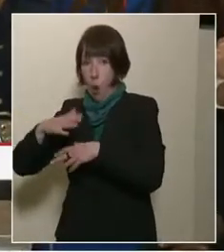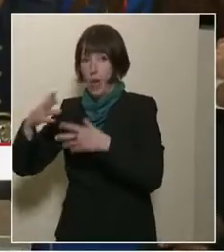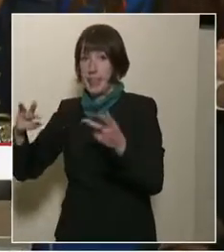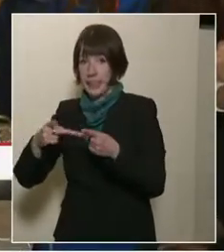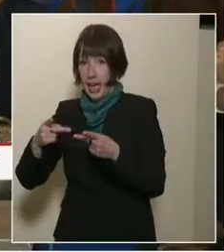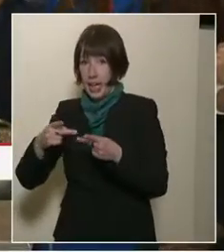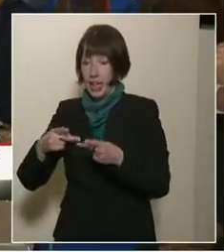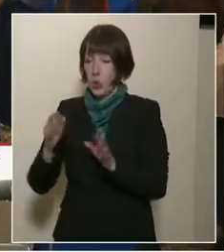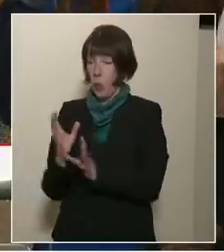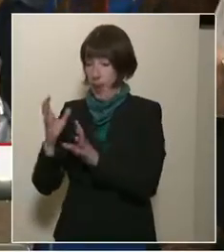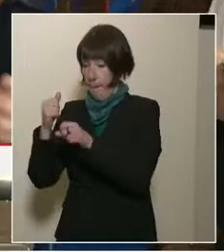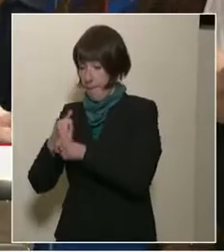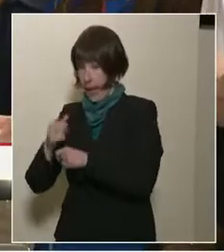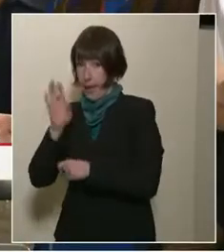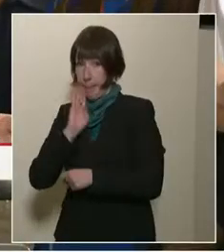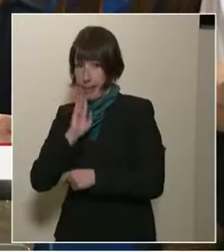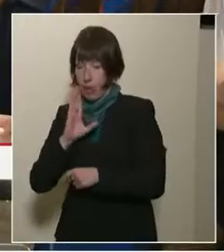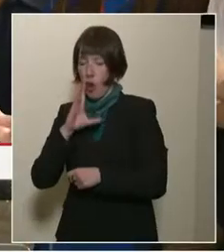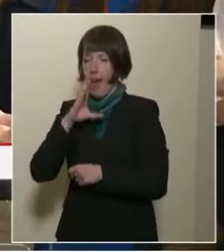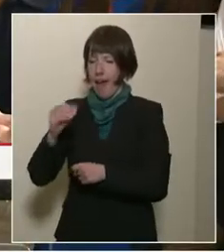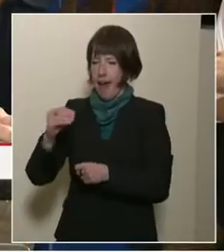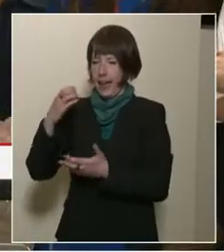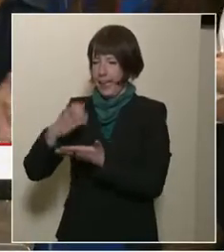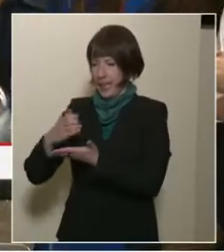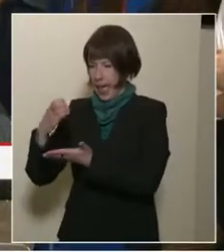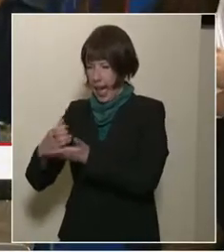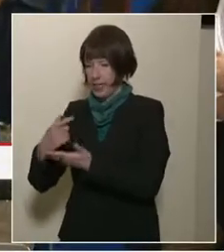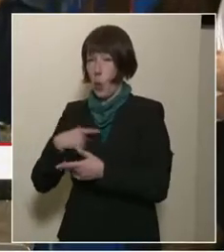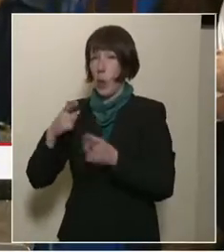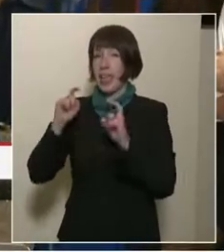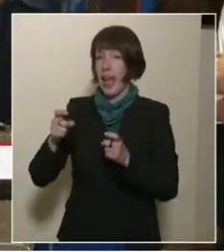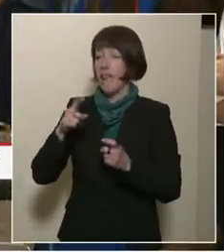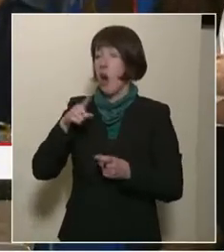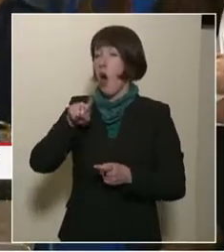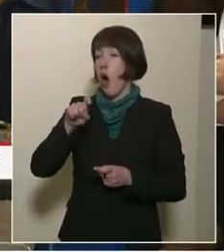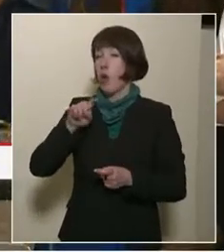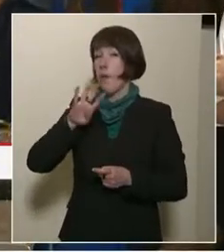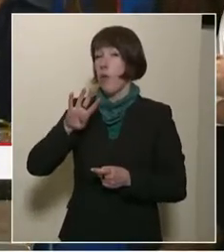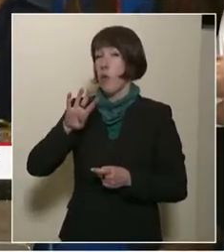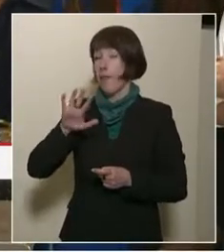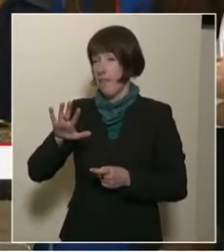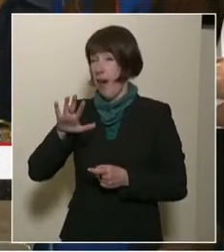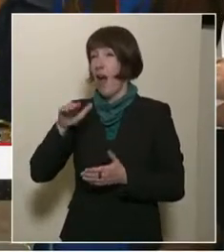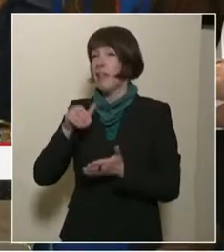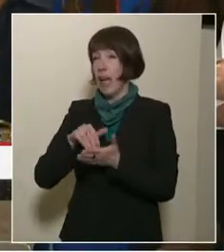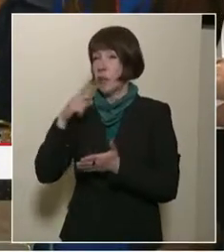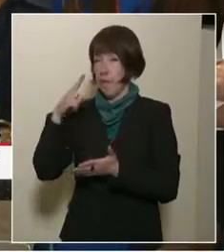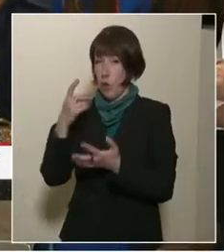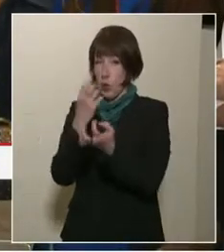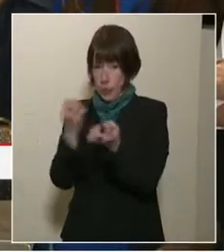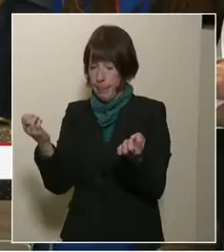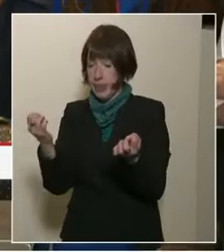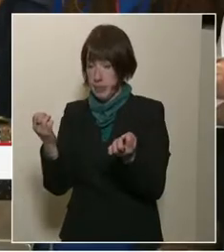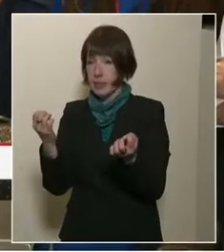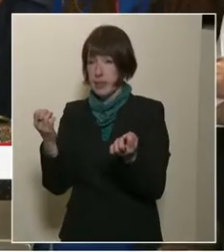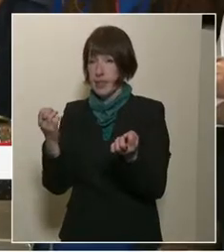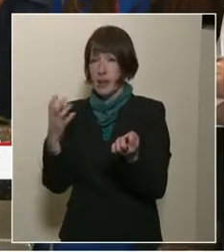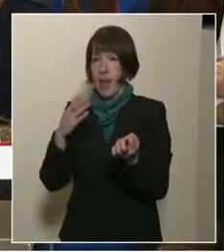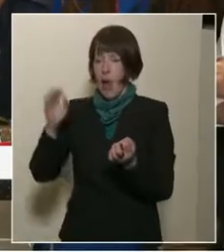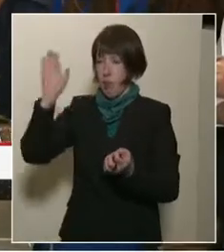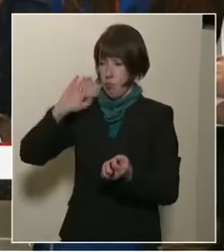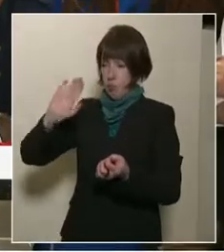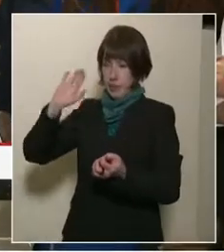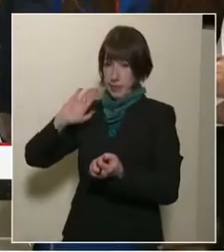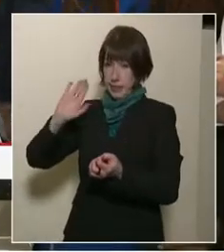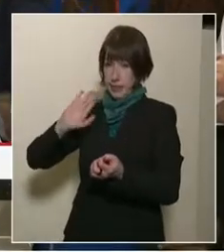actually can it now. So we gave them $145,000 for a $170,000 piece of equipment, right? And they were previously, when they